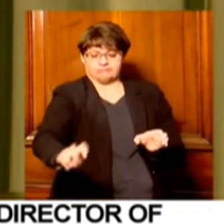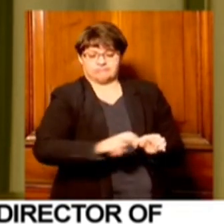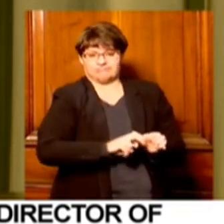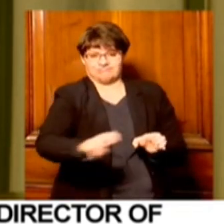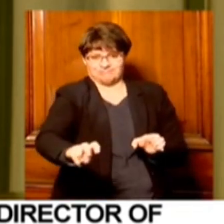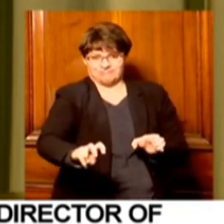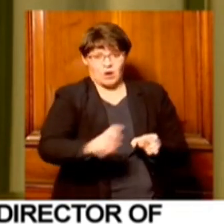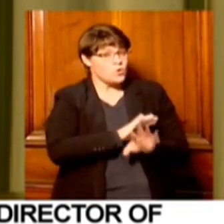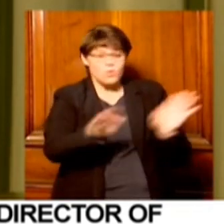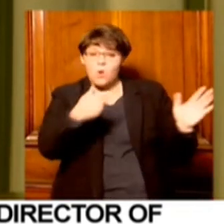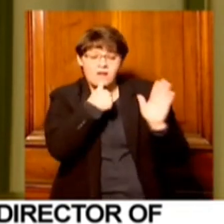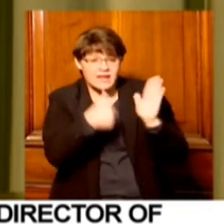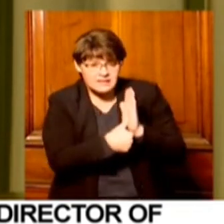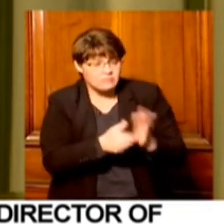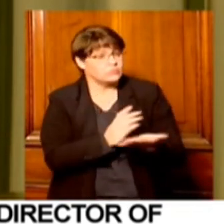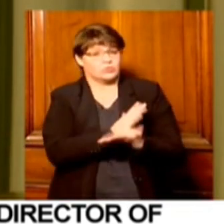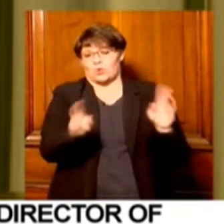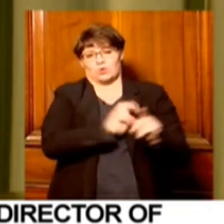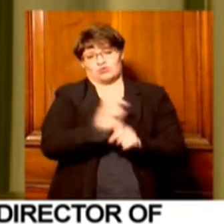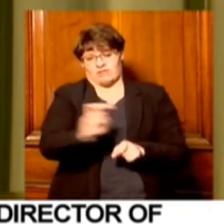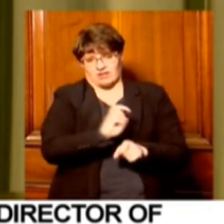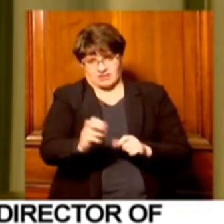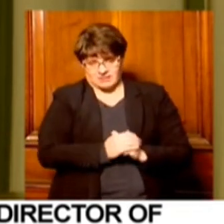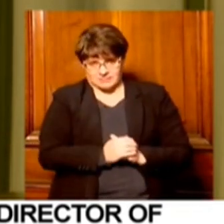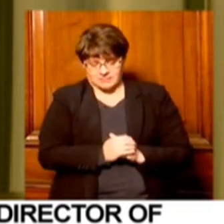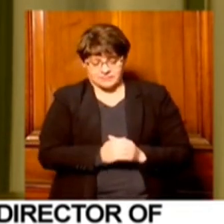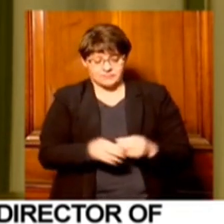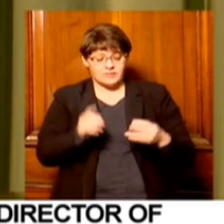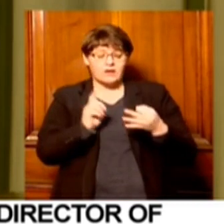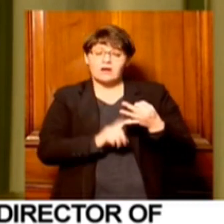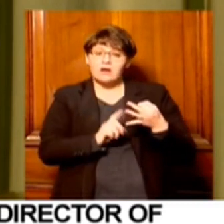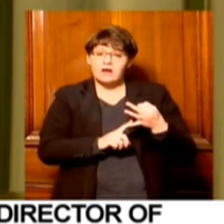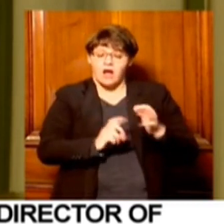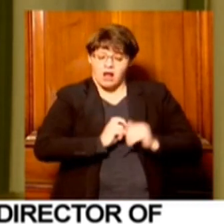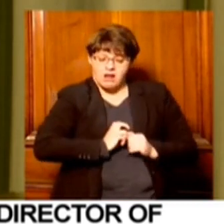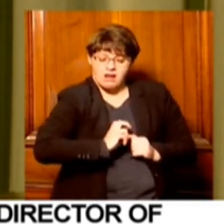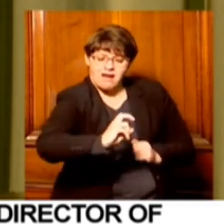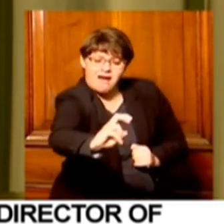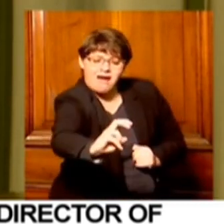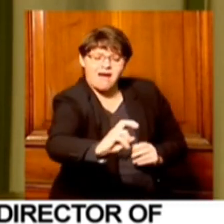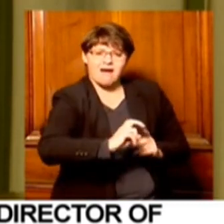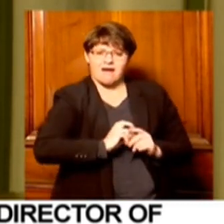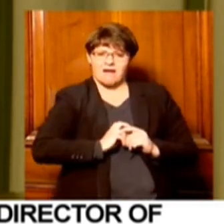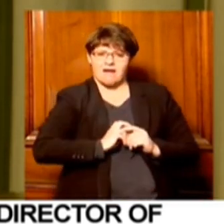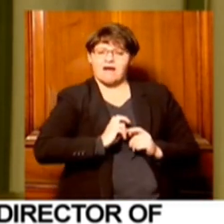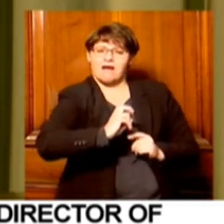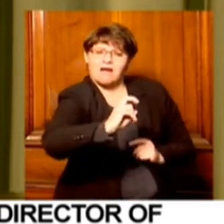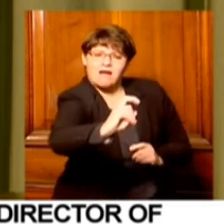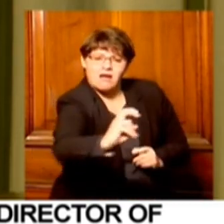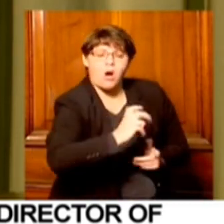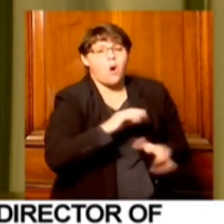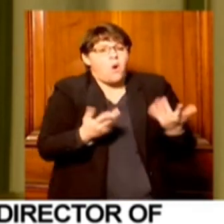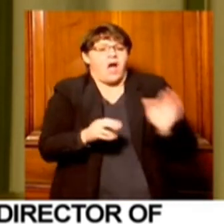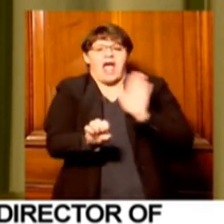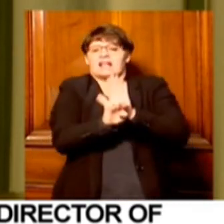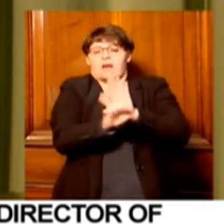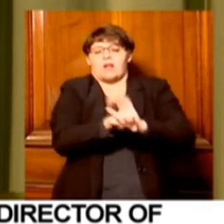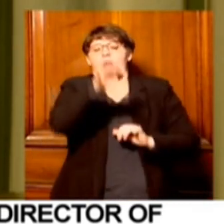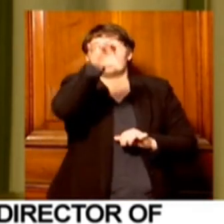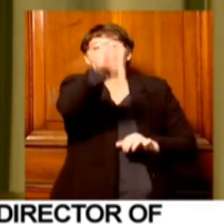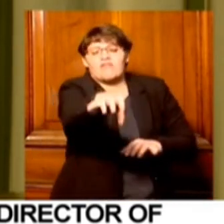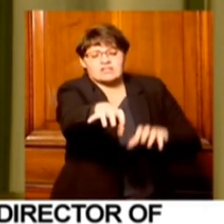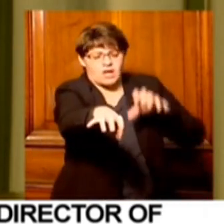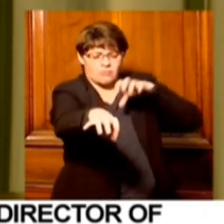Long-distance travel is permitted for a person permitted to travel between provinces in terms